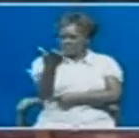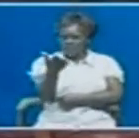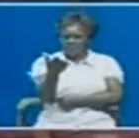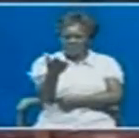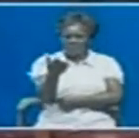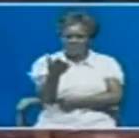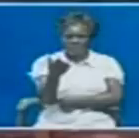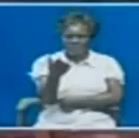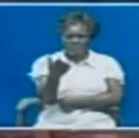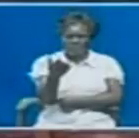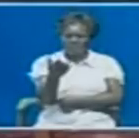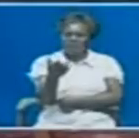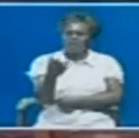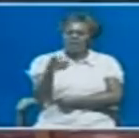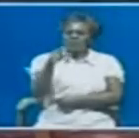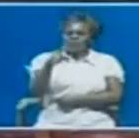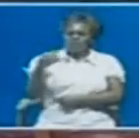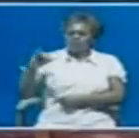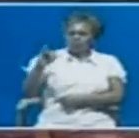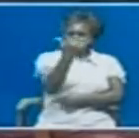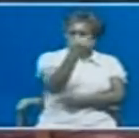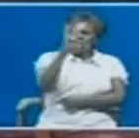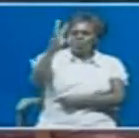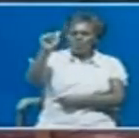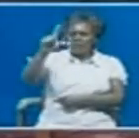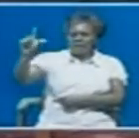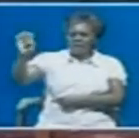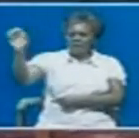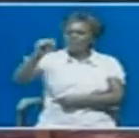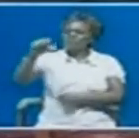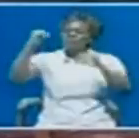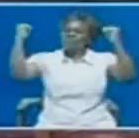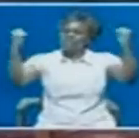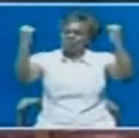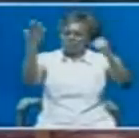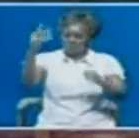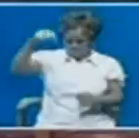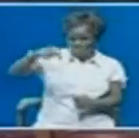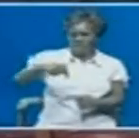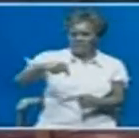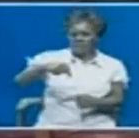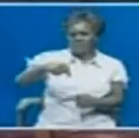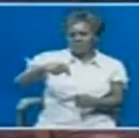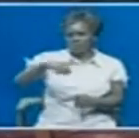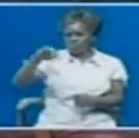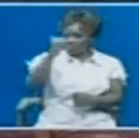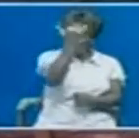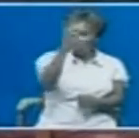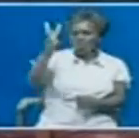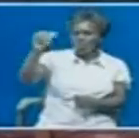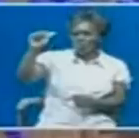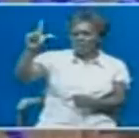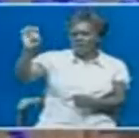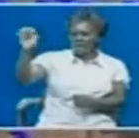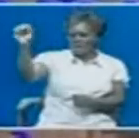ironic thing, if Maurice got a flight and went to Wales, he would be a hero. Today. Exactly.